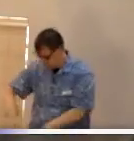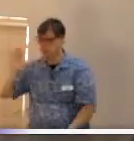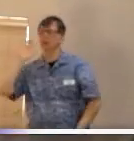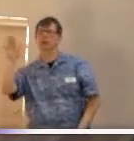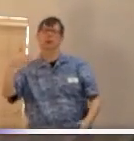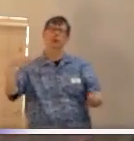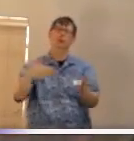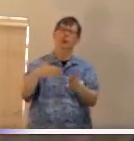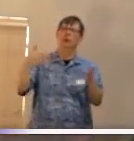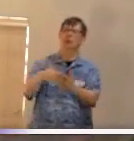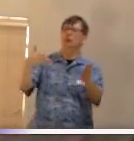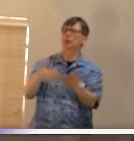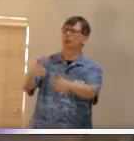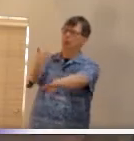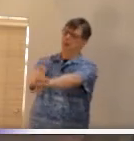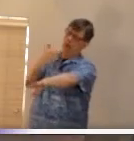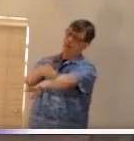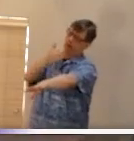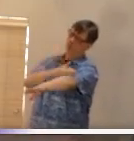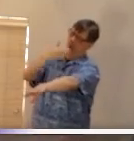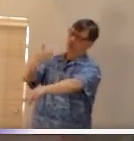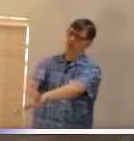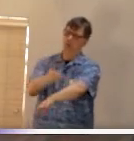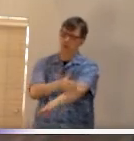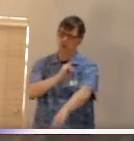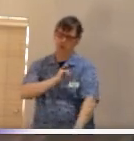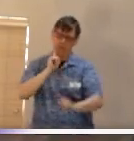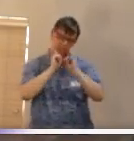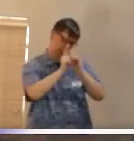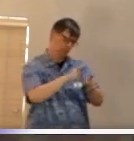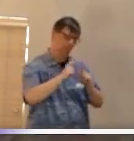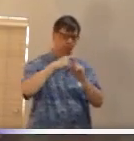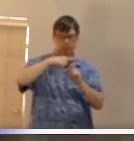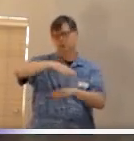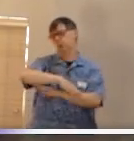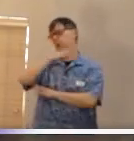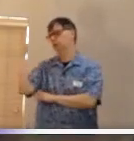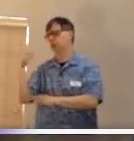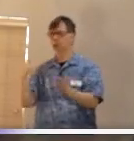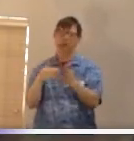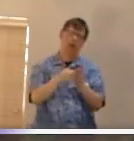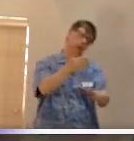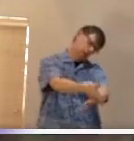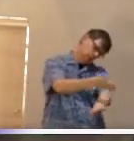have repetitive patterns, which is the ones that we're going to really talk about today. And the repetitive patterns,